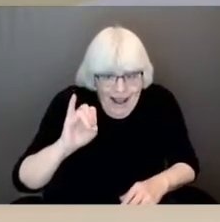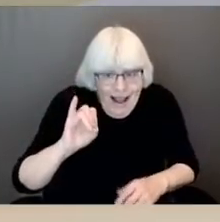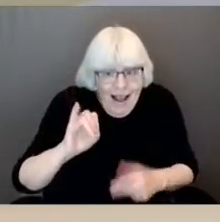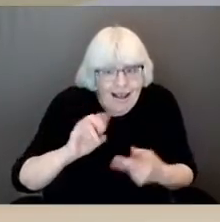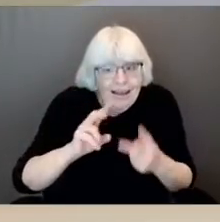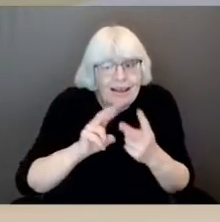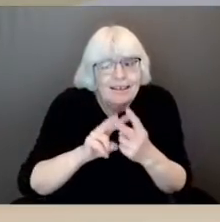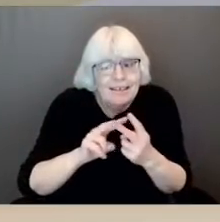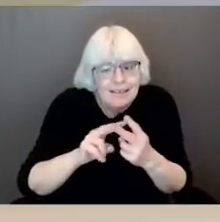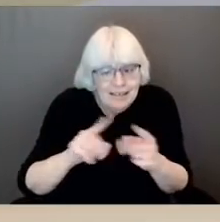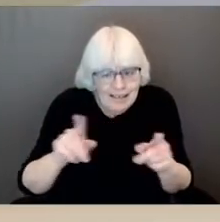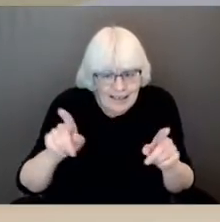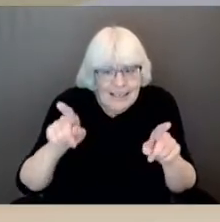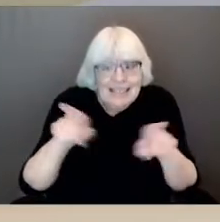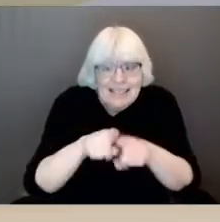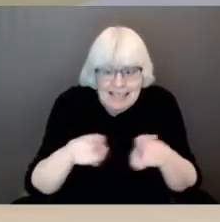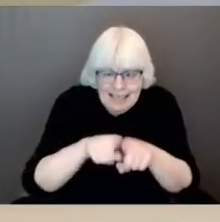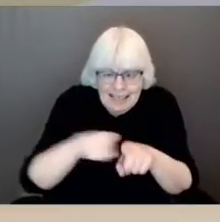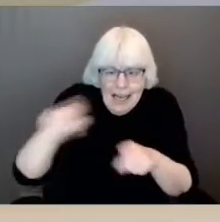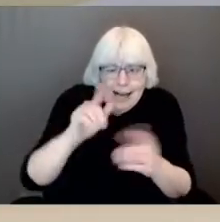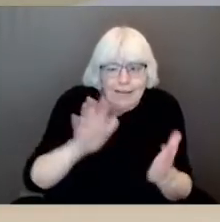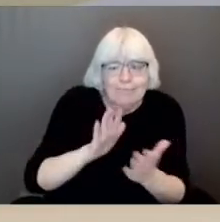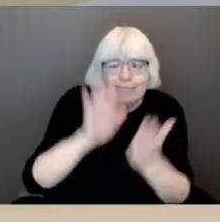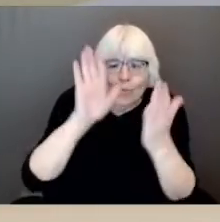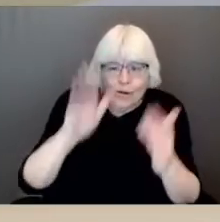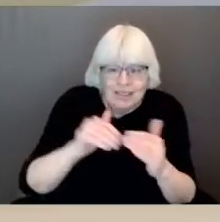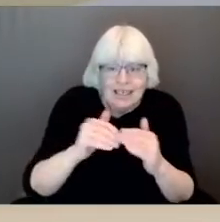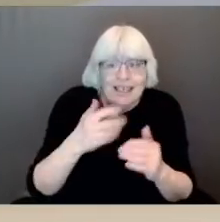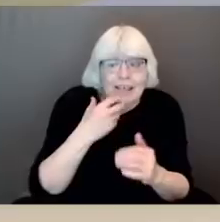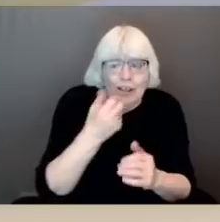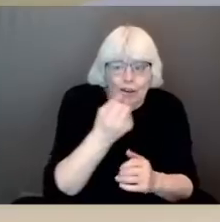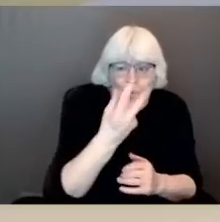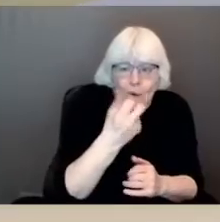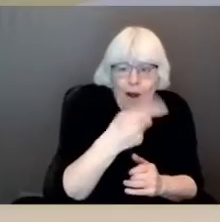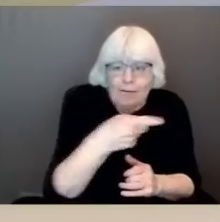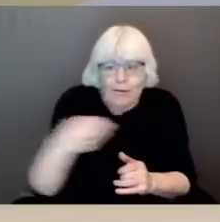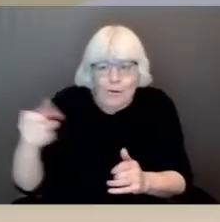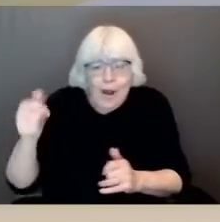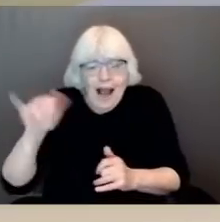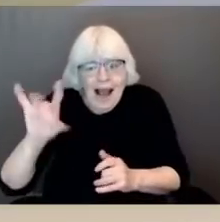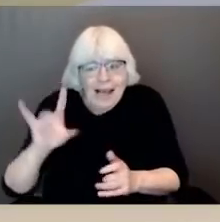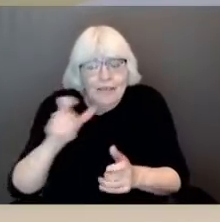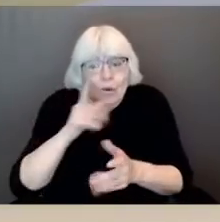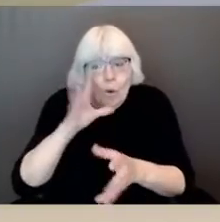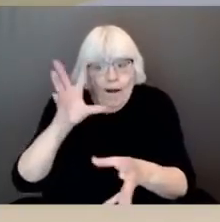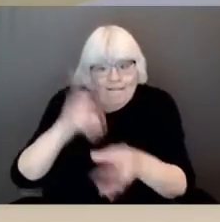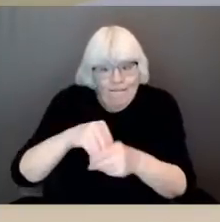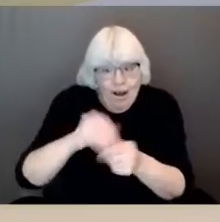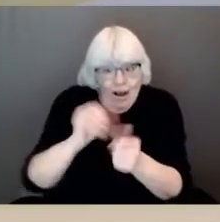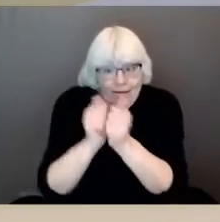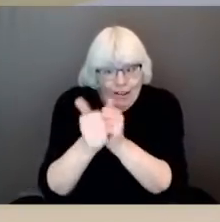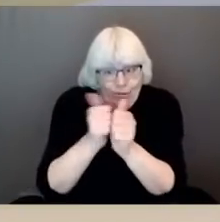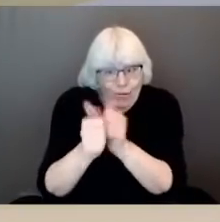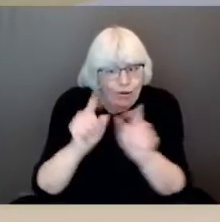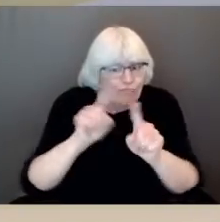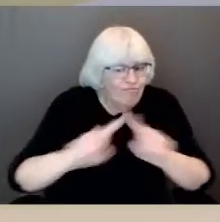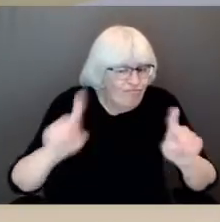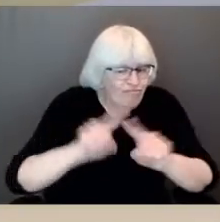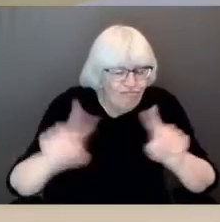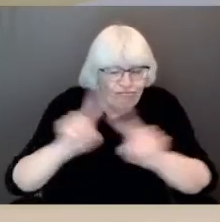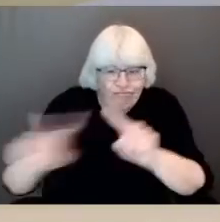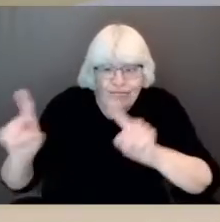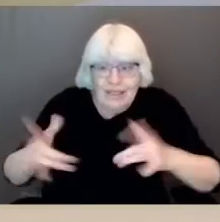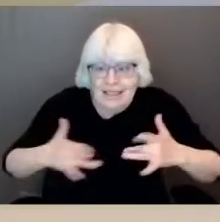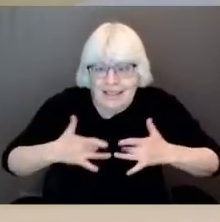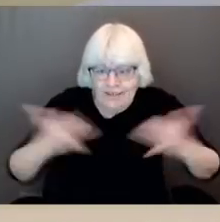18 for those participating in sports and other activities that are really taking place outside of